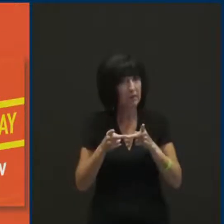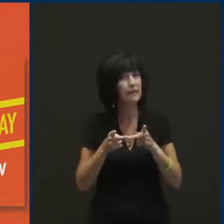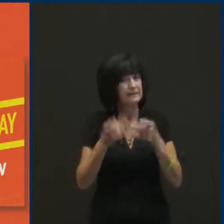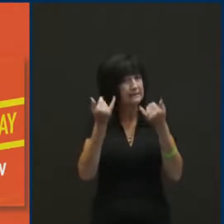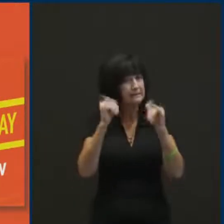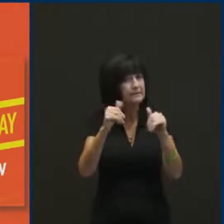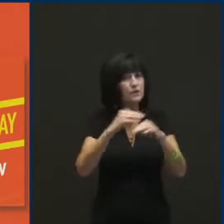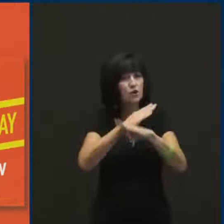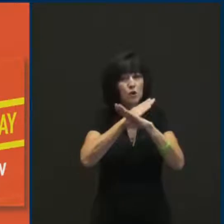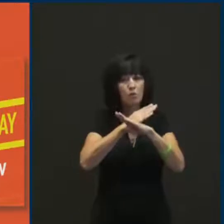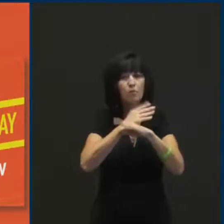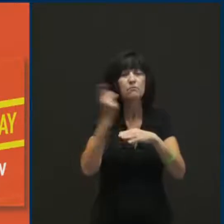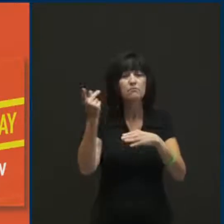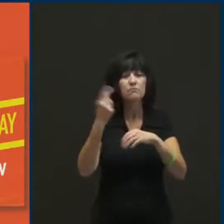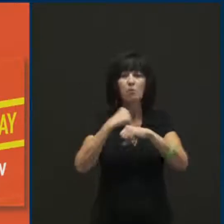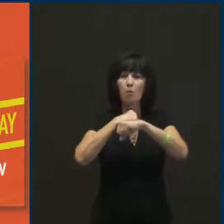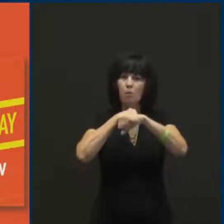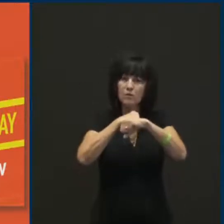as